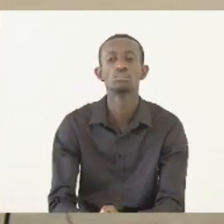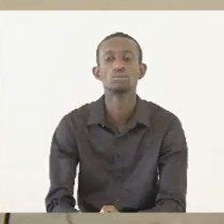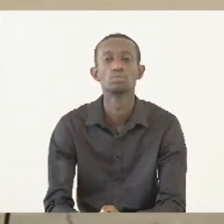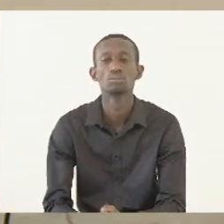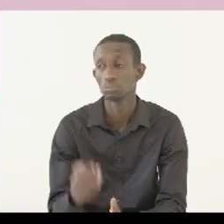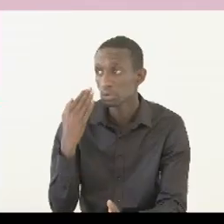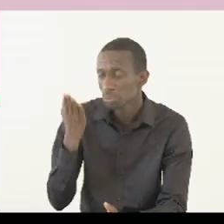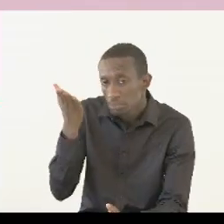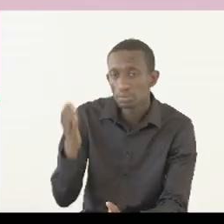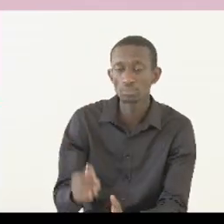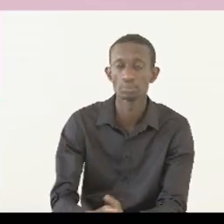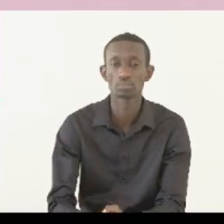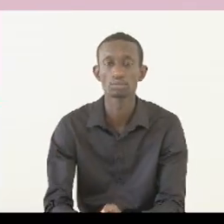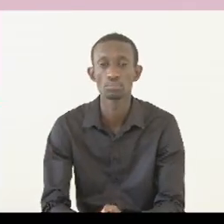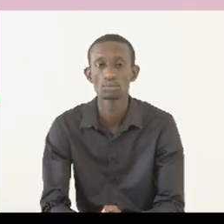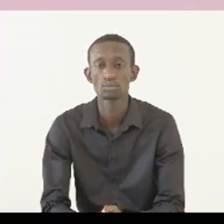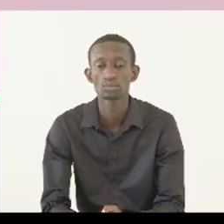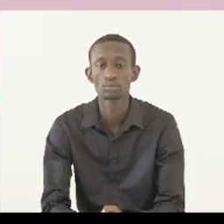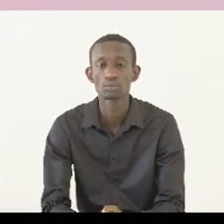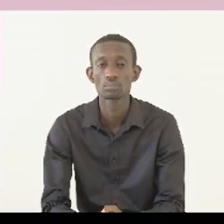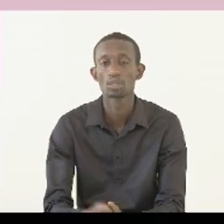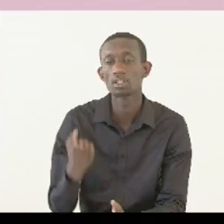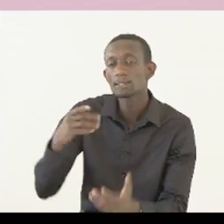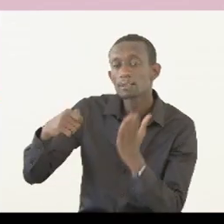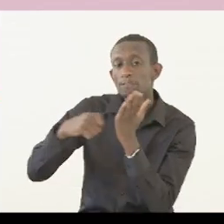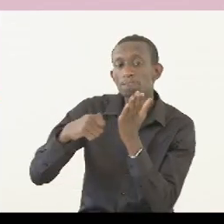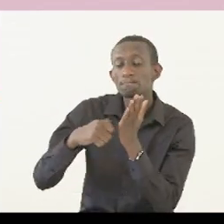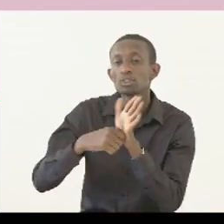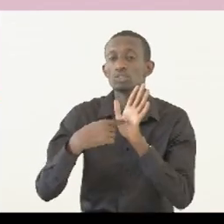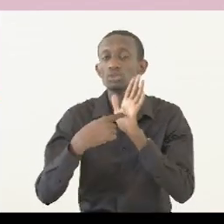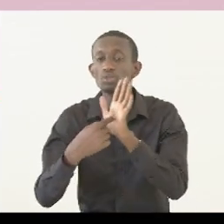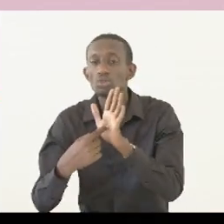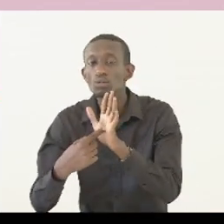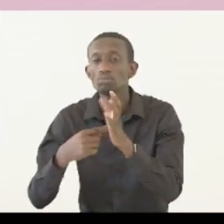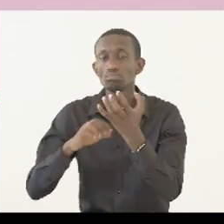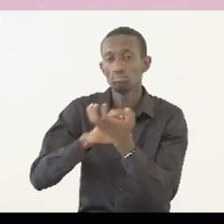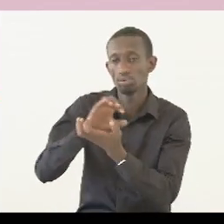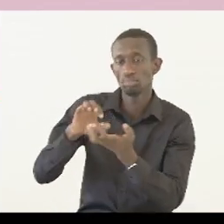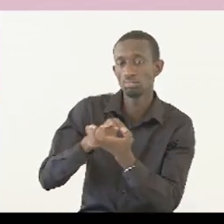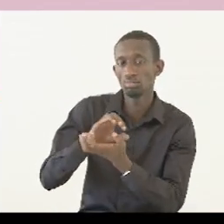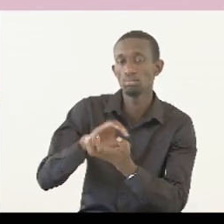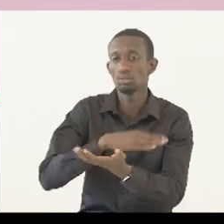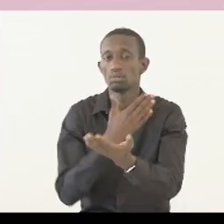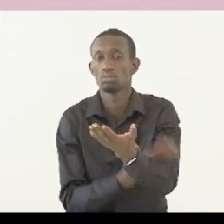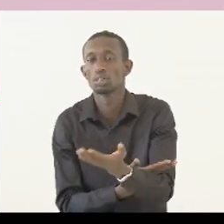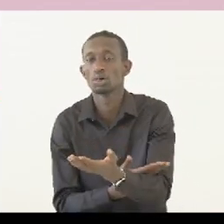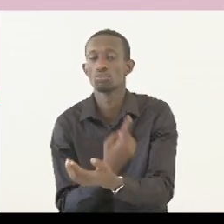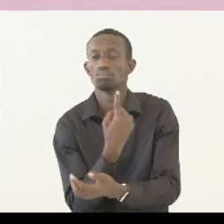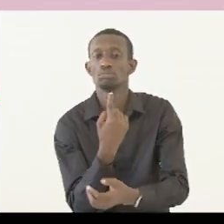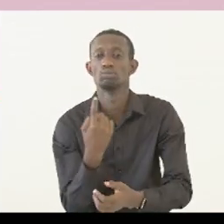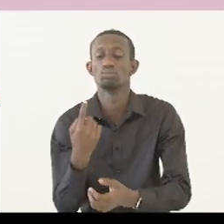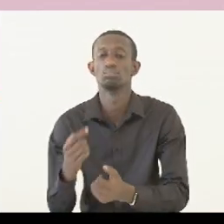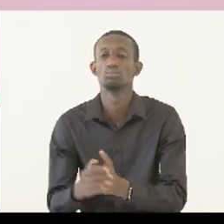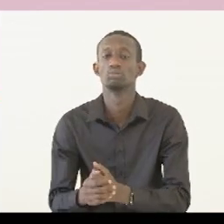see it is here. These charges show the combining capacity of each radical,